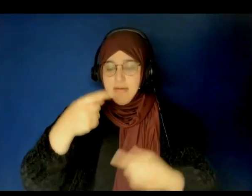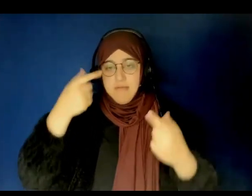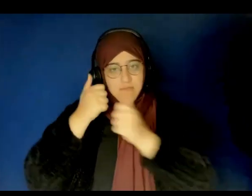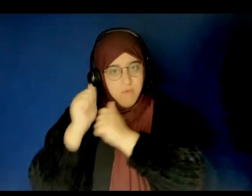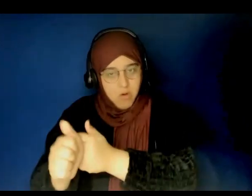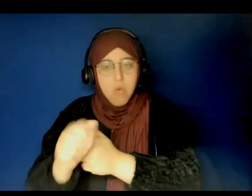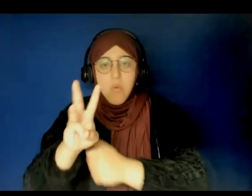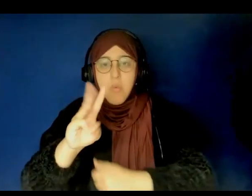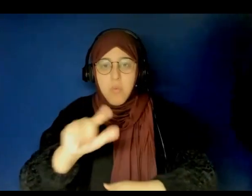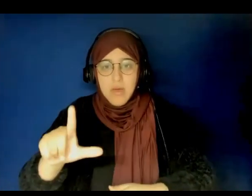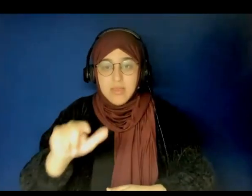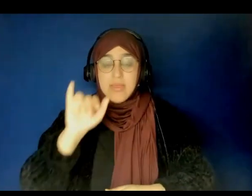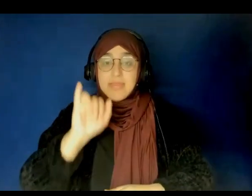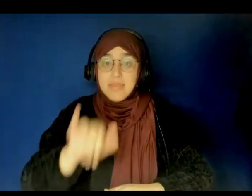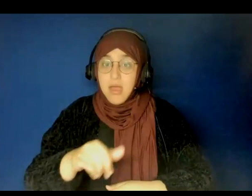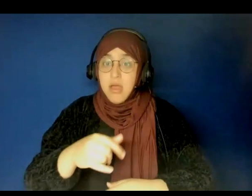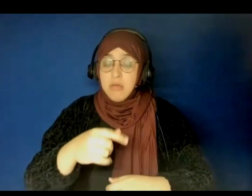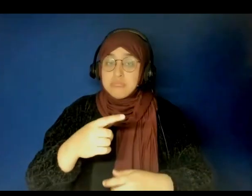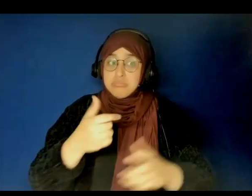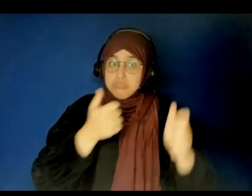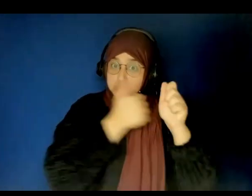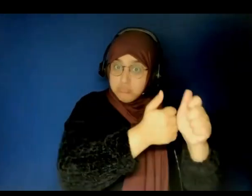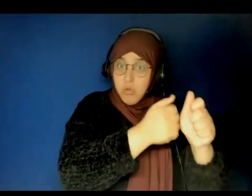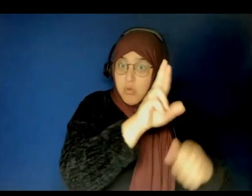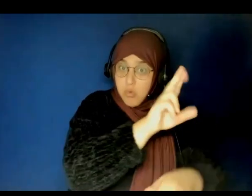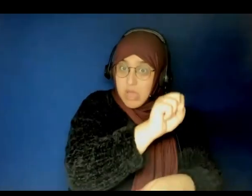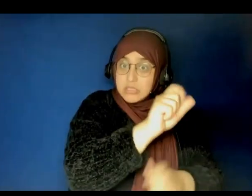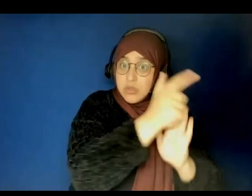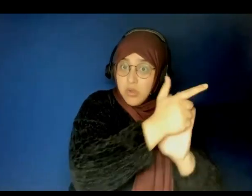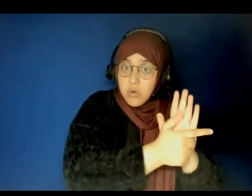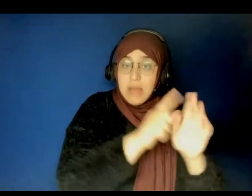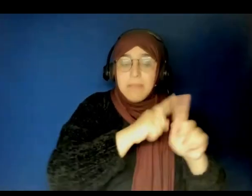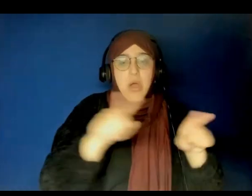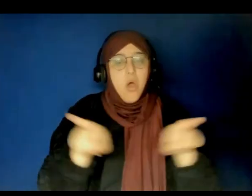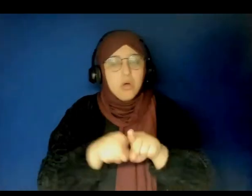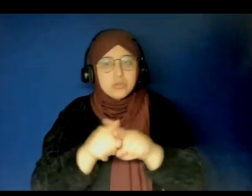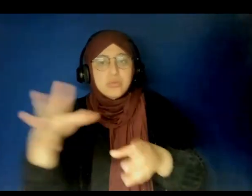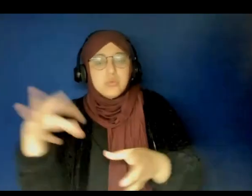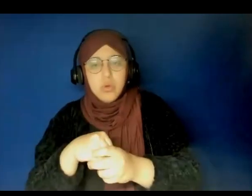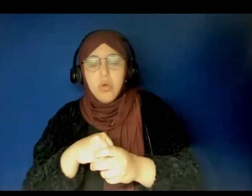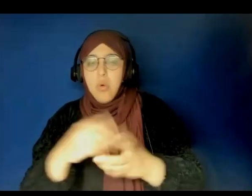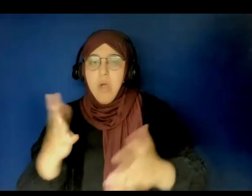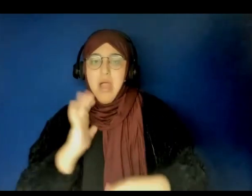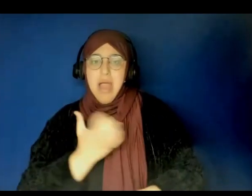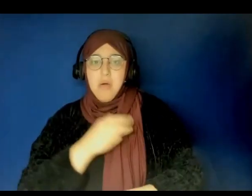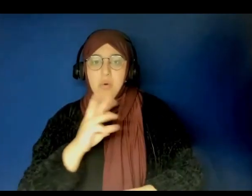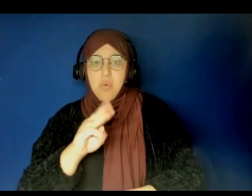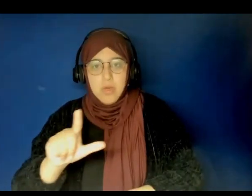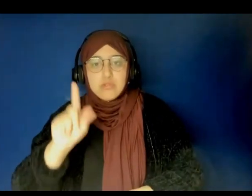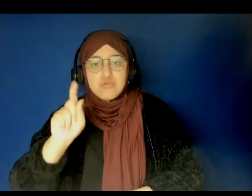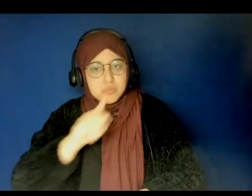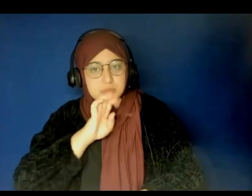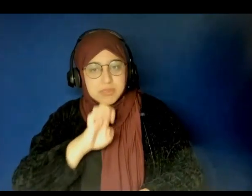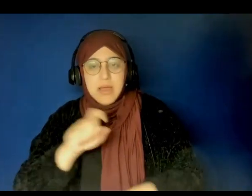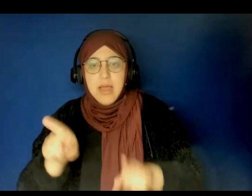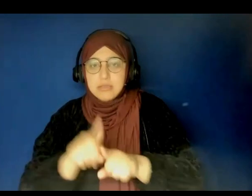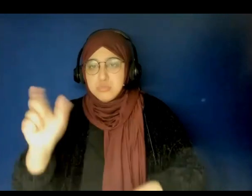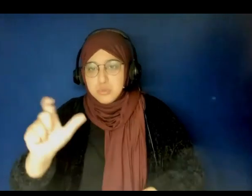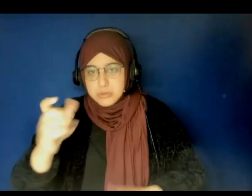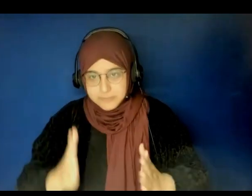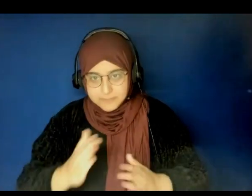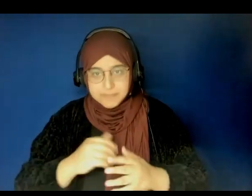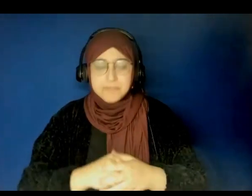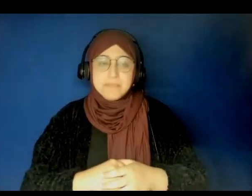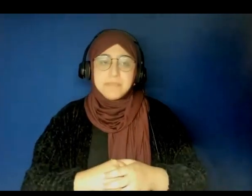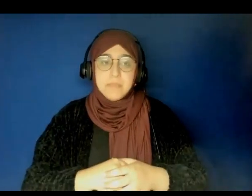also properly reflects what our will should be as Muslims. Other things such as family declarations, where we express